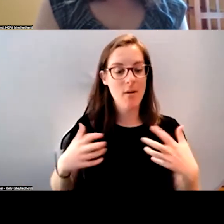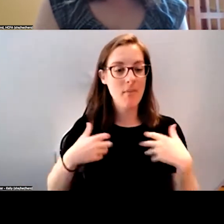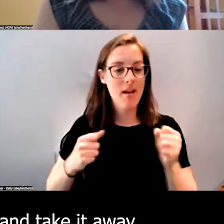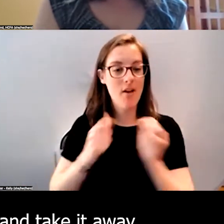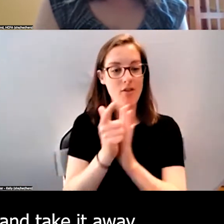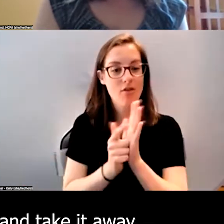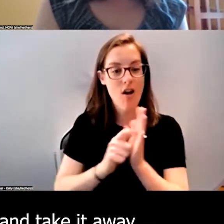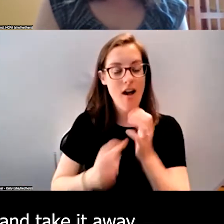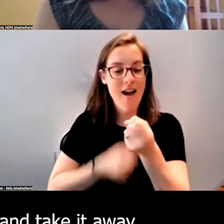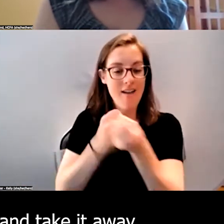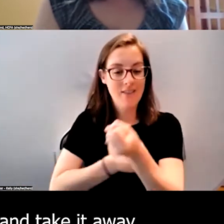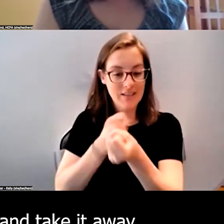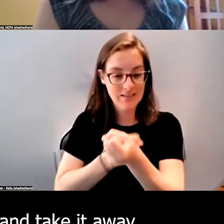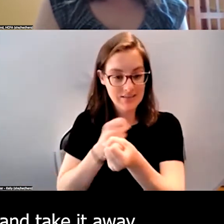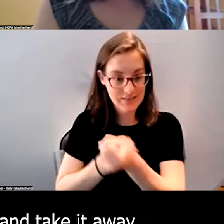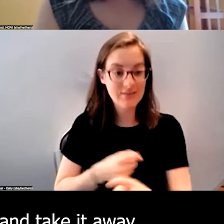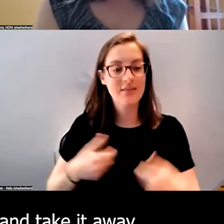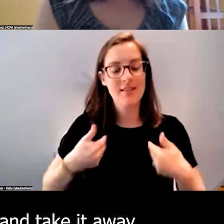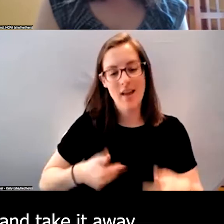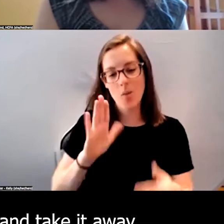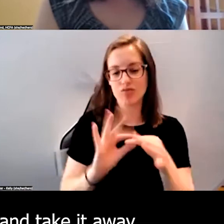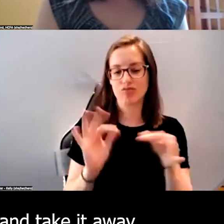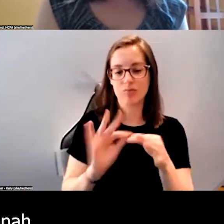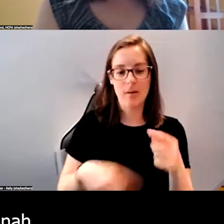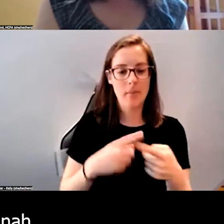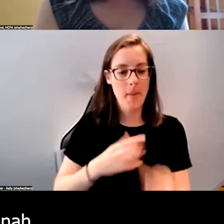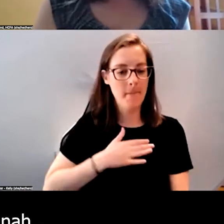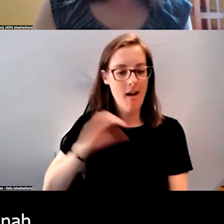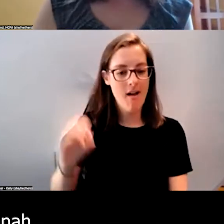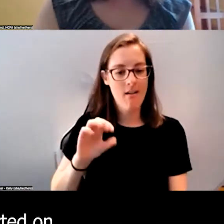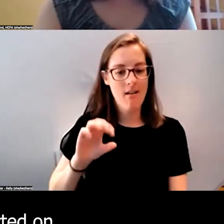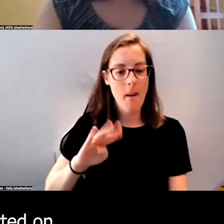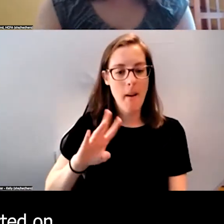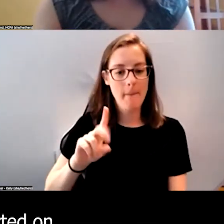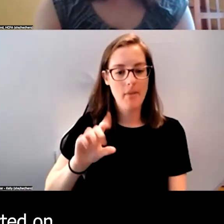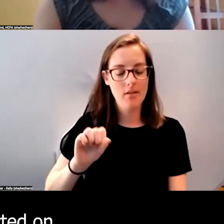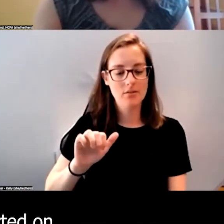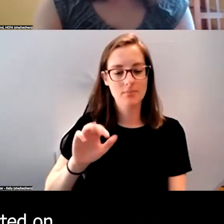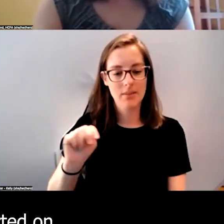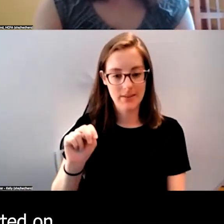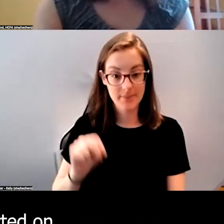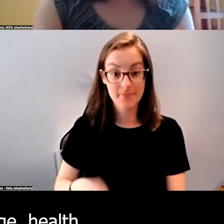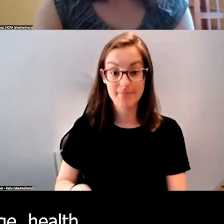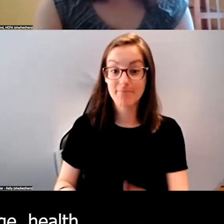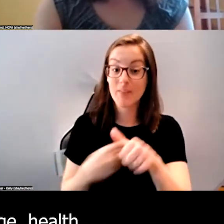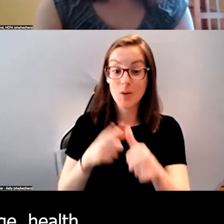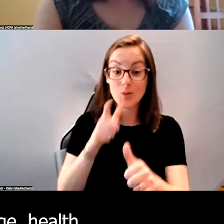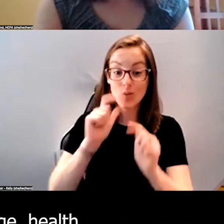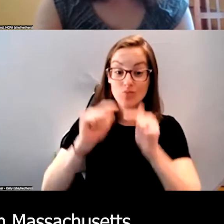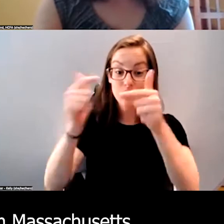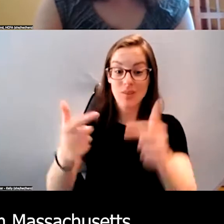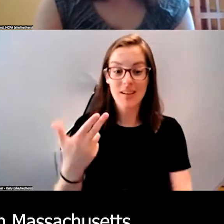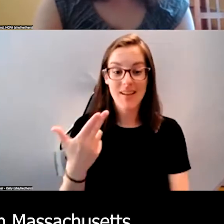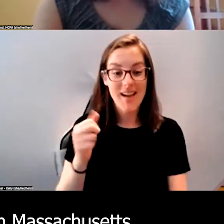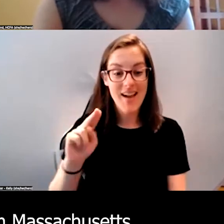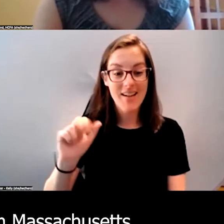ombudsman. So we will go ahead and take it away with Hannah to get us started on